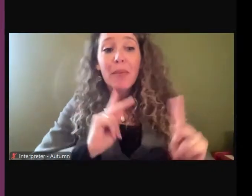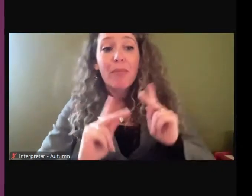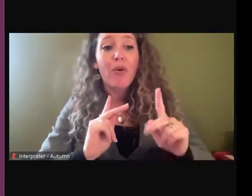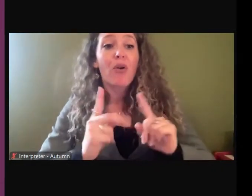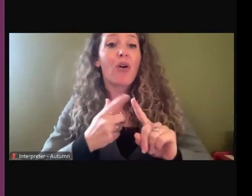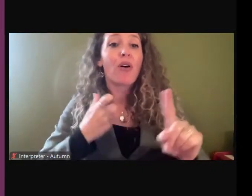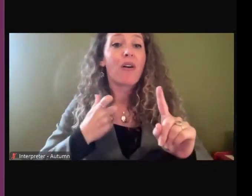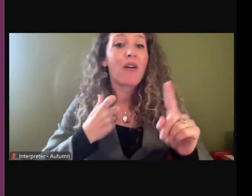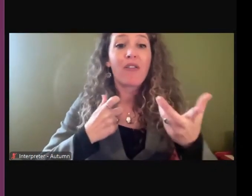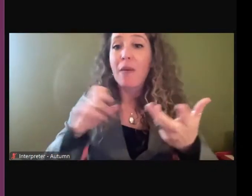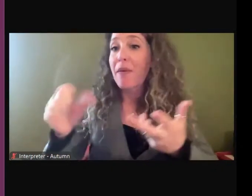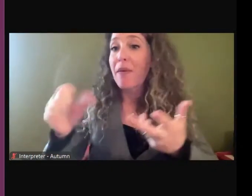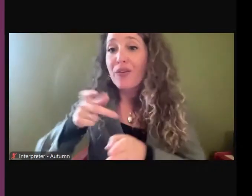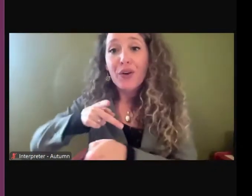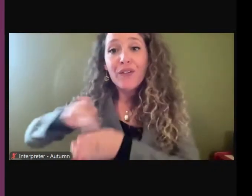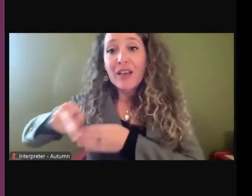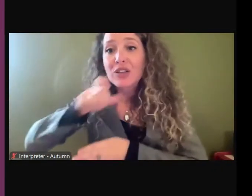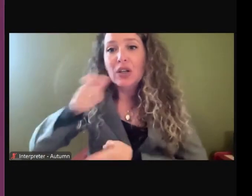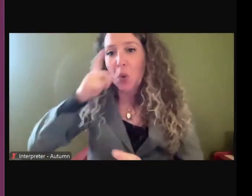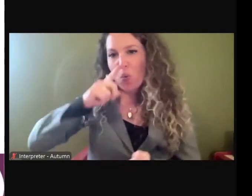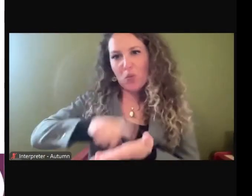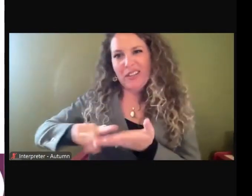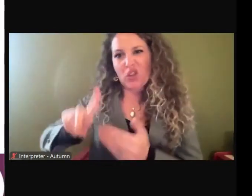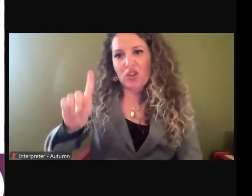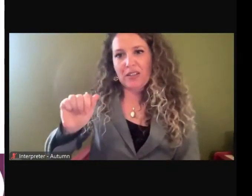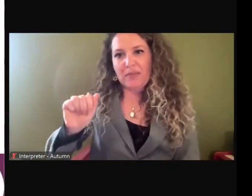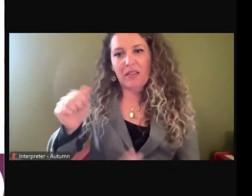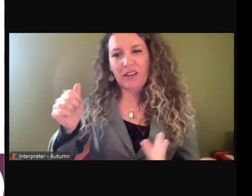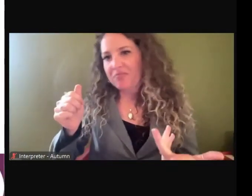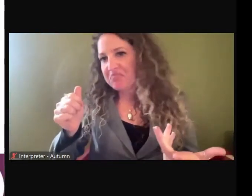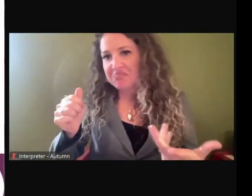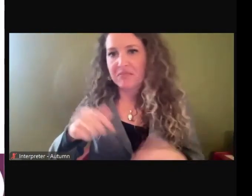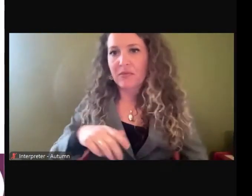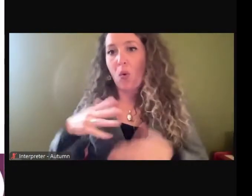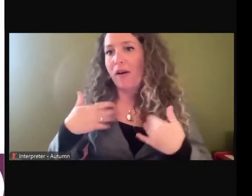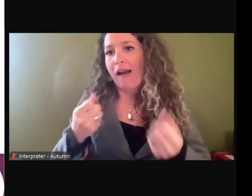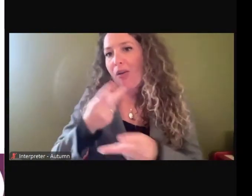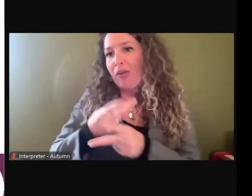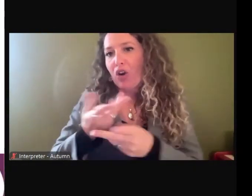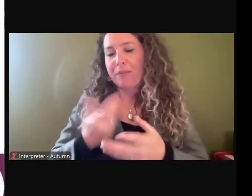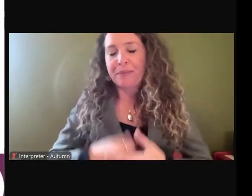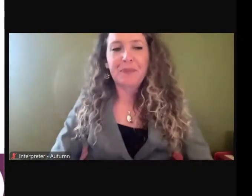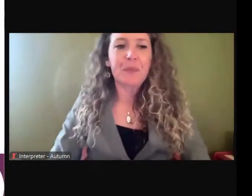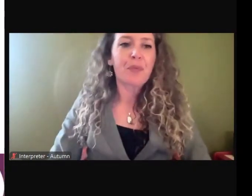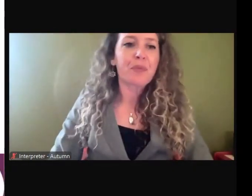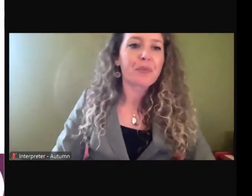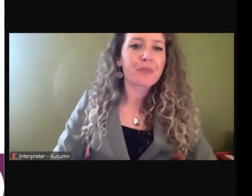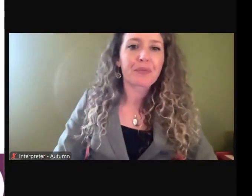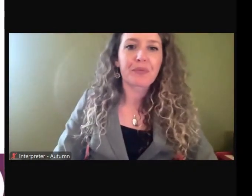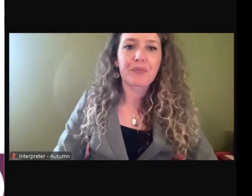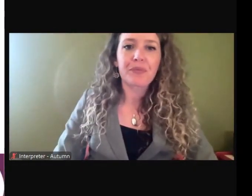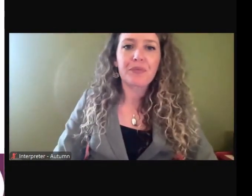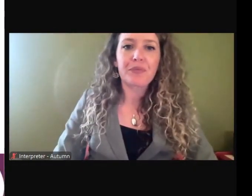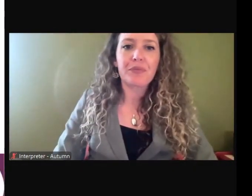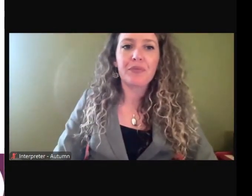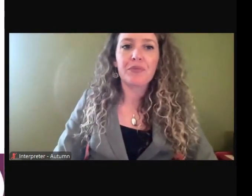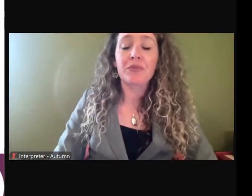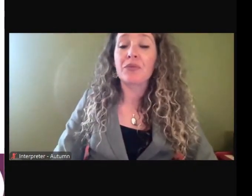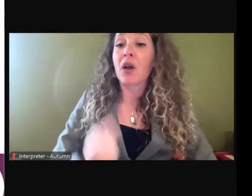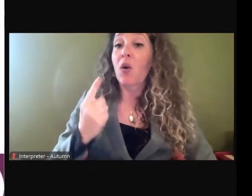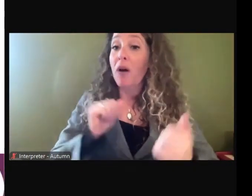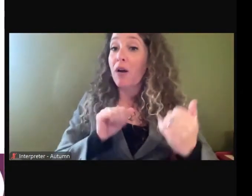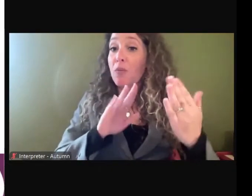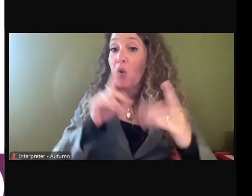bench science fields that don't research disability necessarily or healthcare. One way that our approach